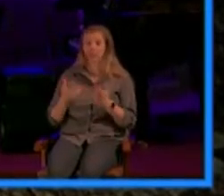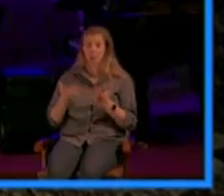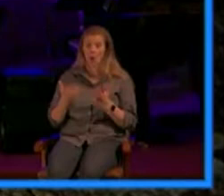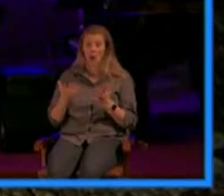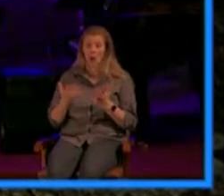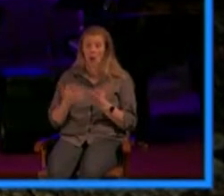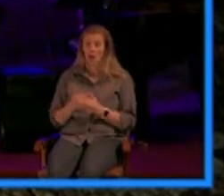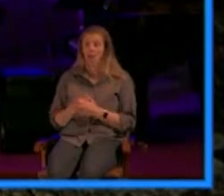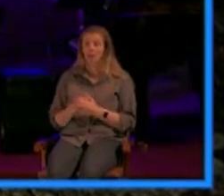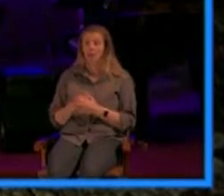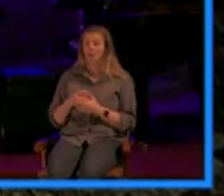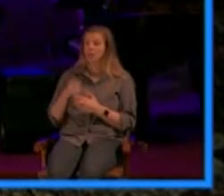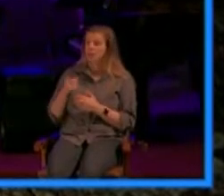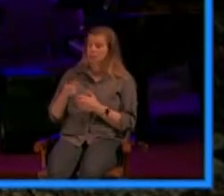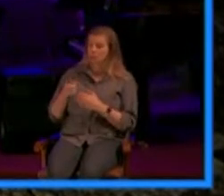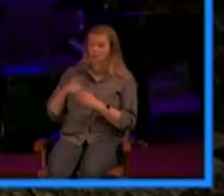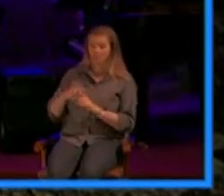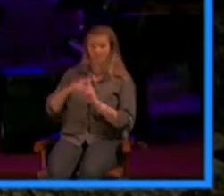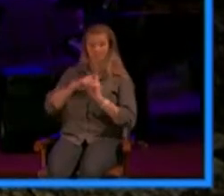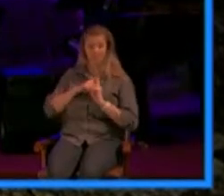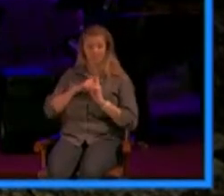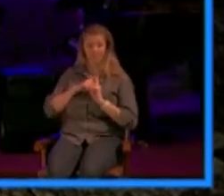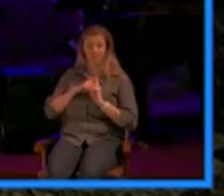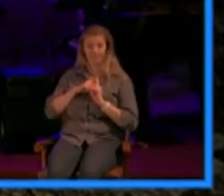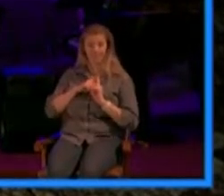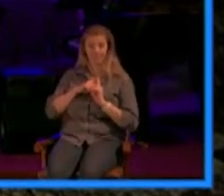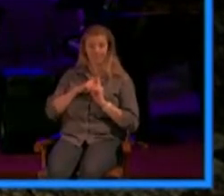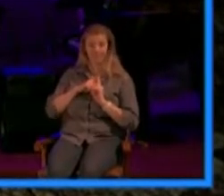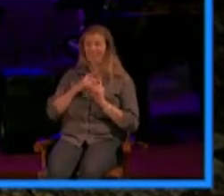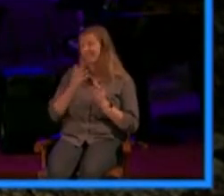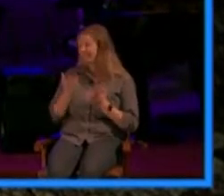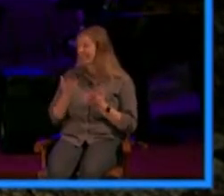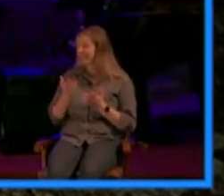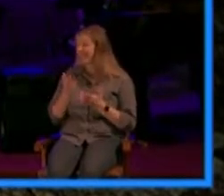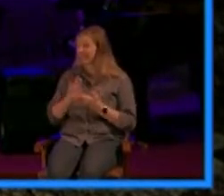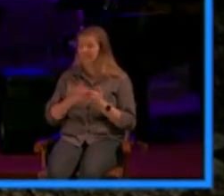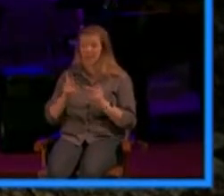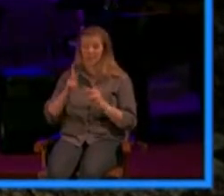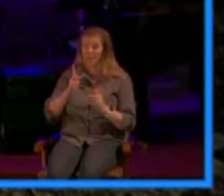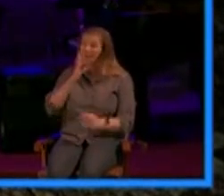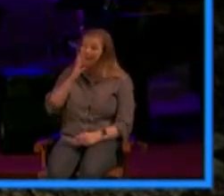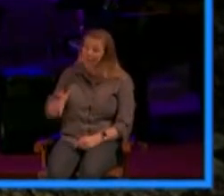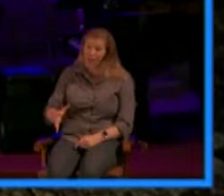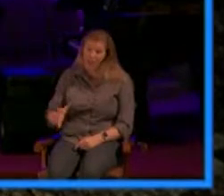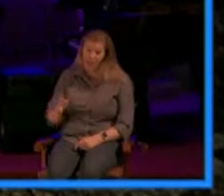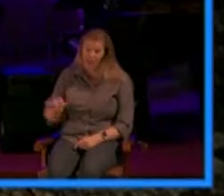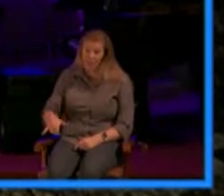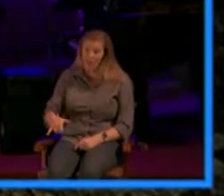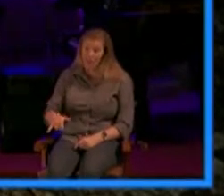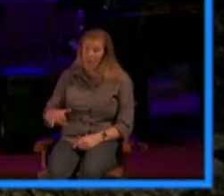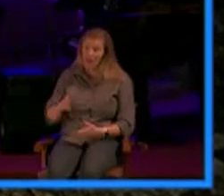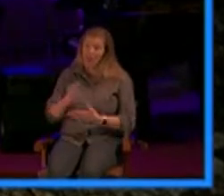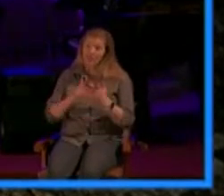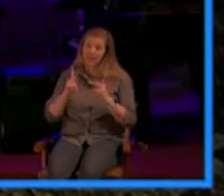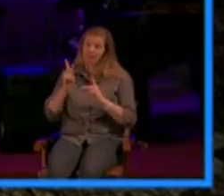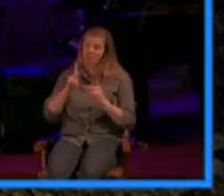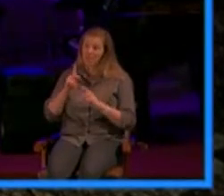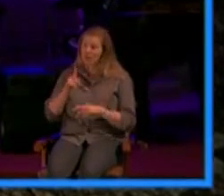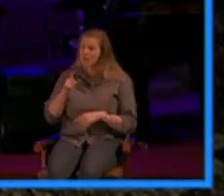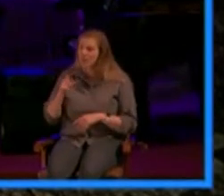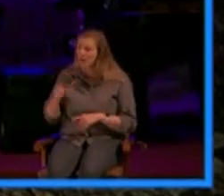family members when you became a Christian. Or as you begin to grow in your faith, you